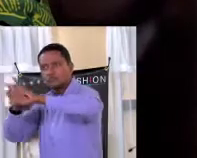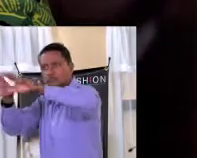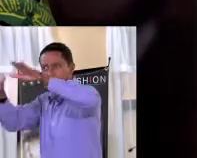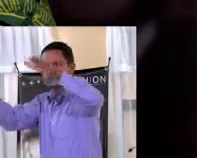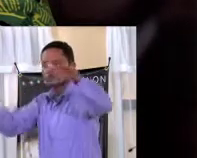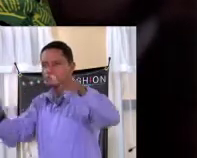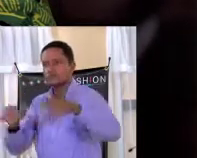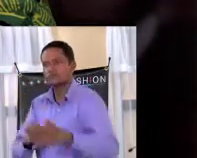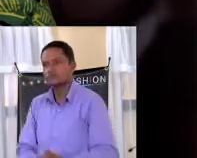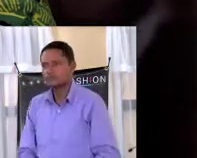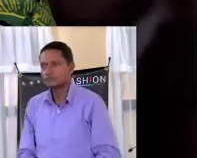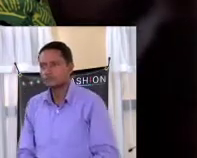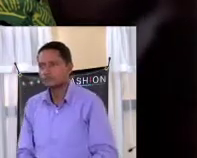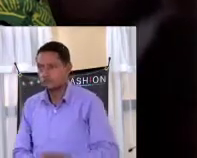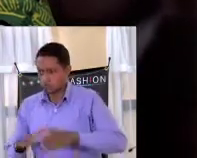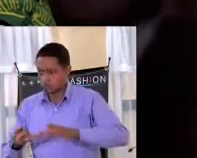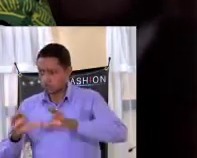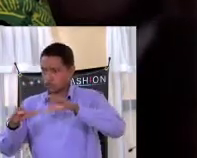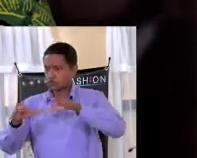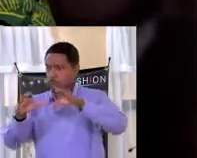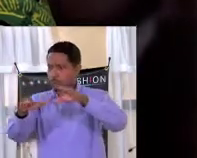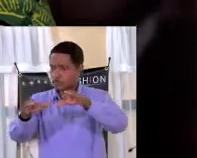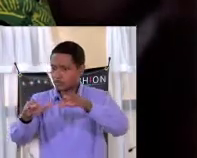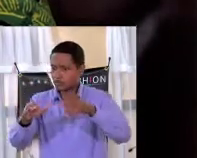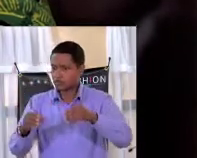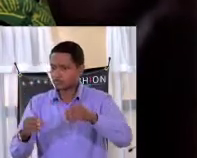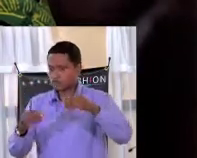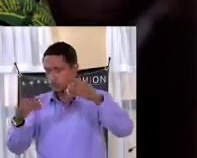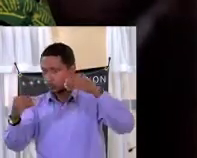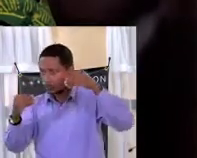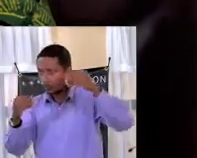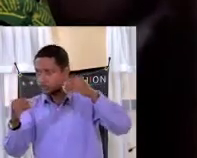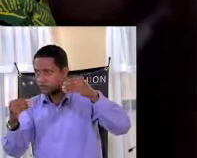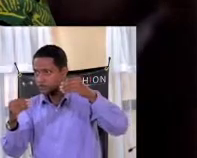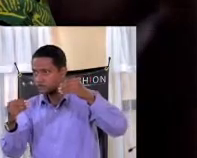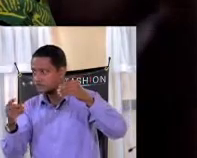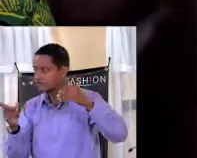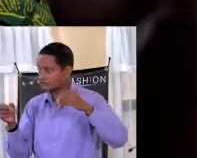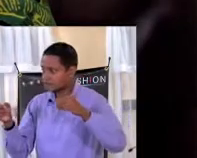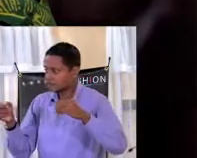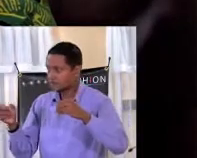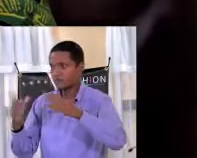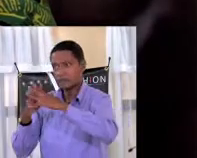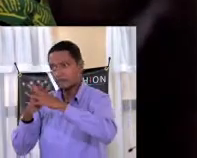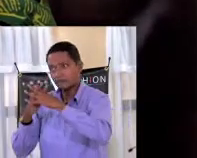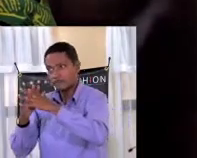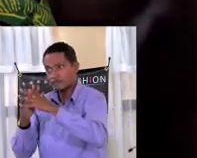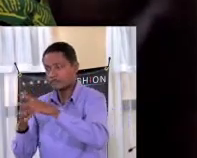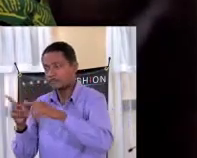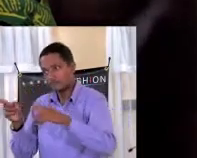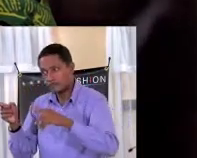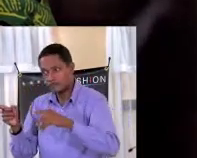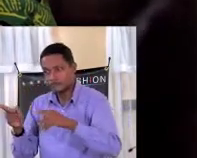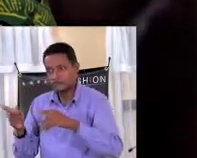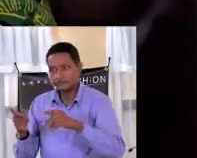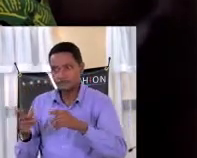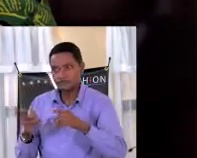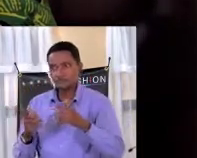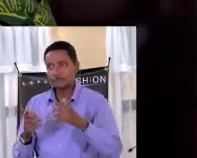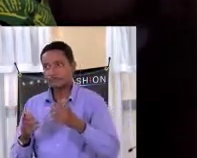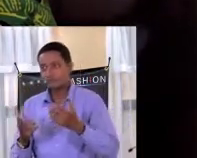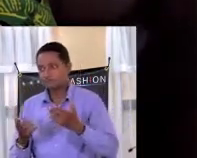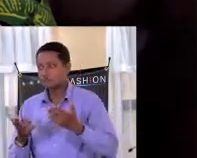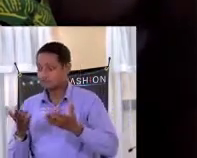brands don't only appeal to a US or European market because they probably appreciate our rich